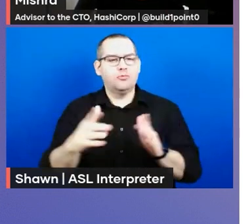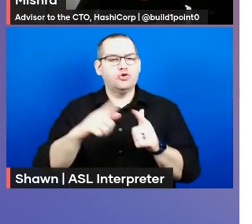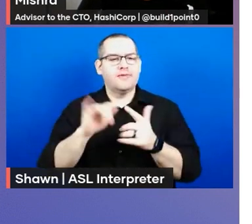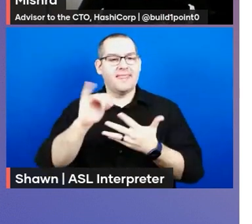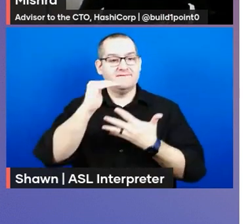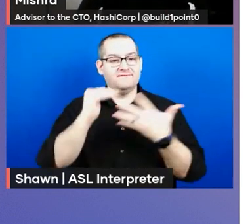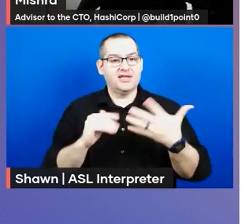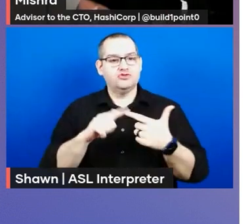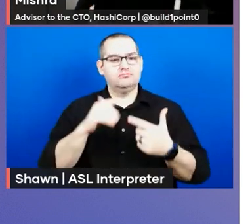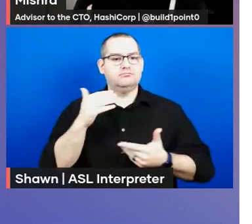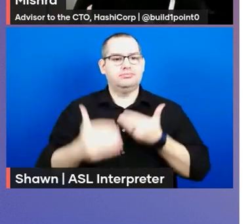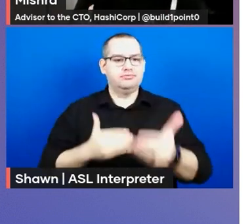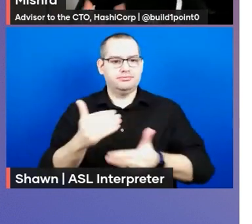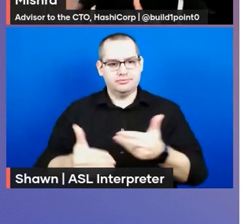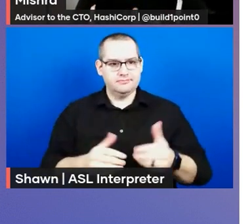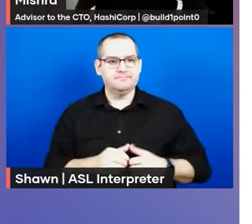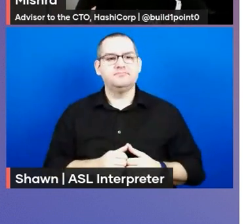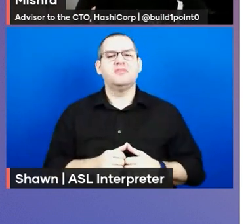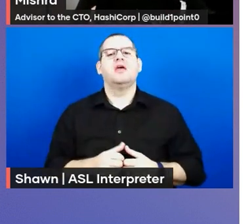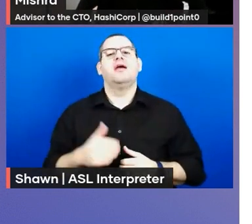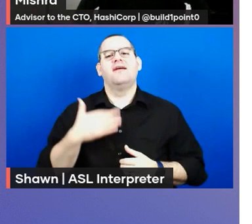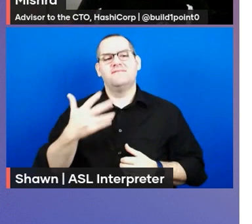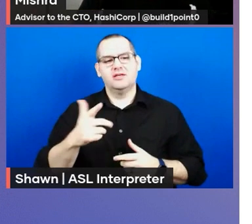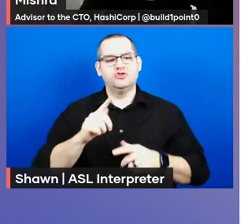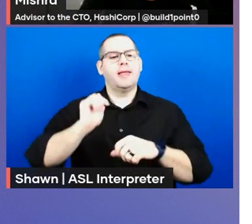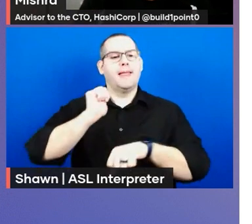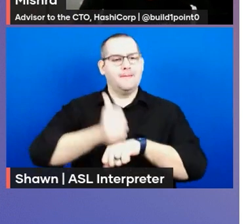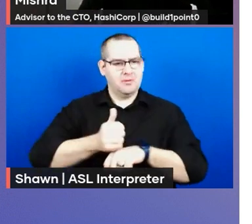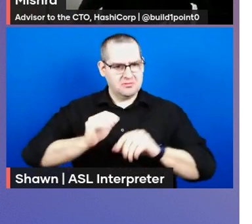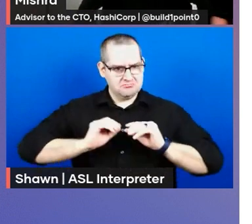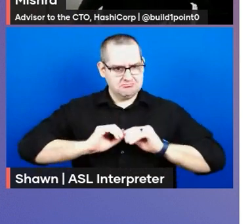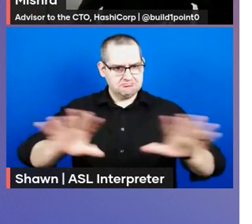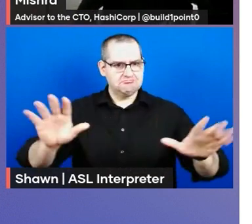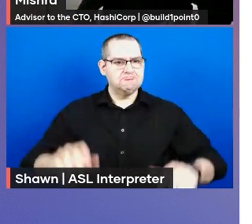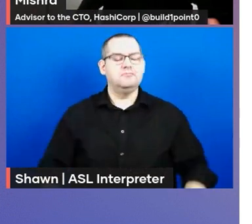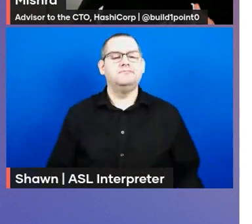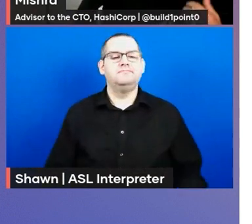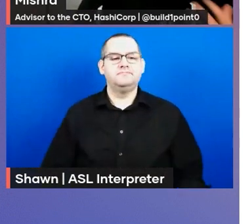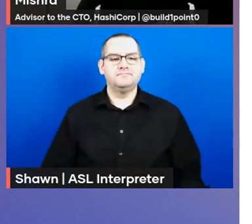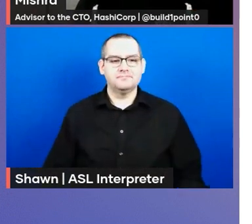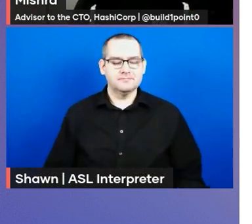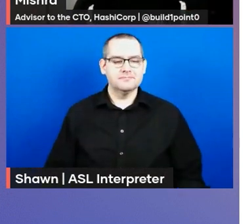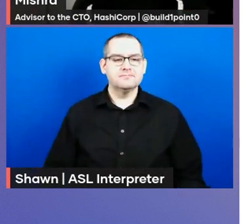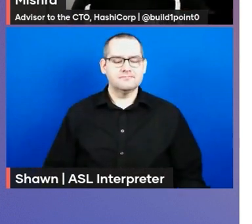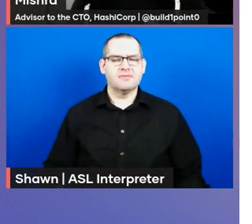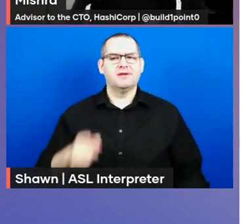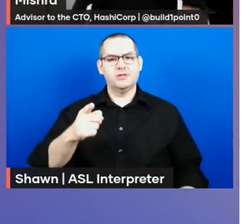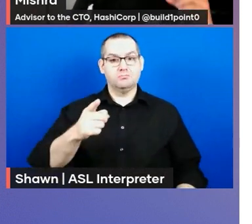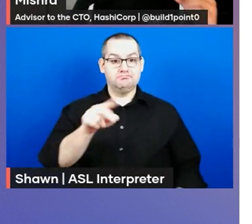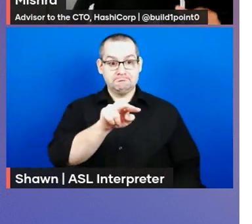product forward. And then eventually you kind of implement and release, right? So